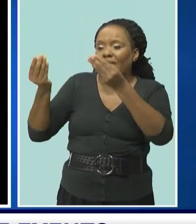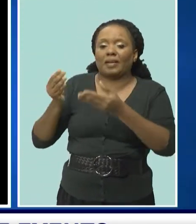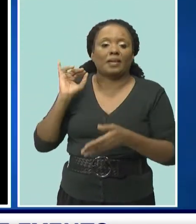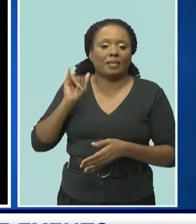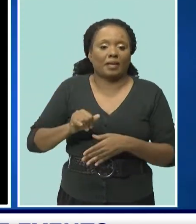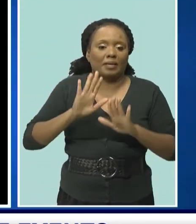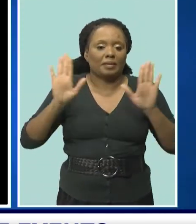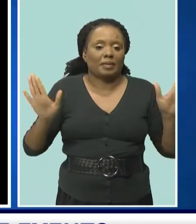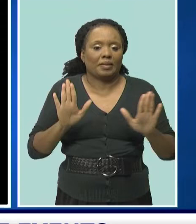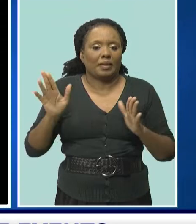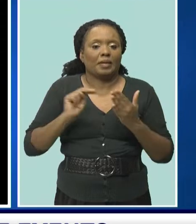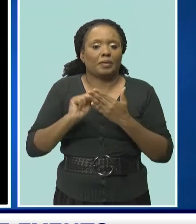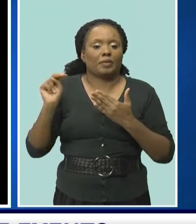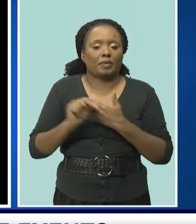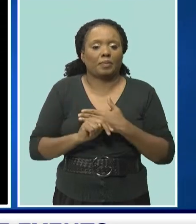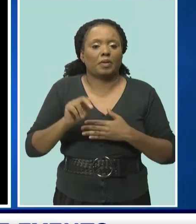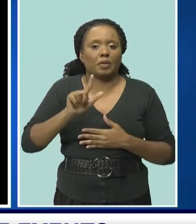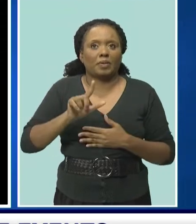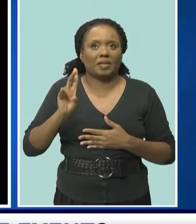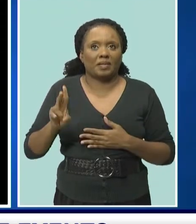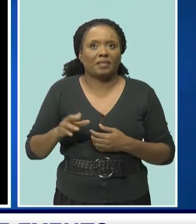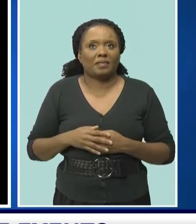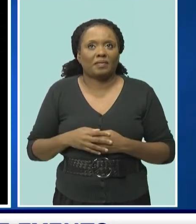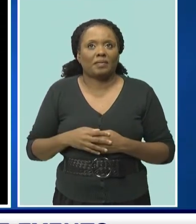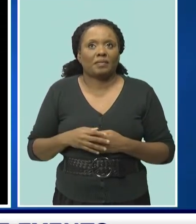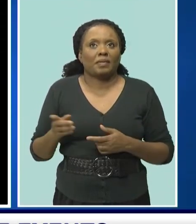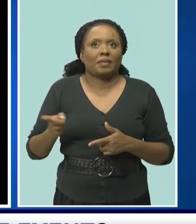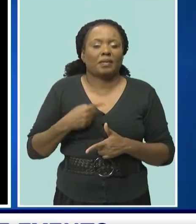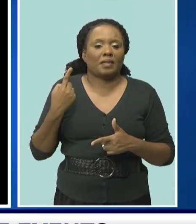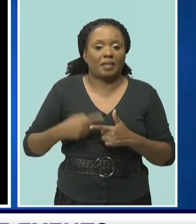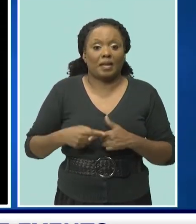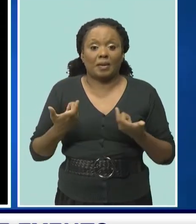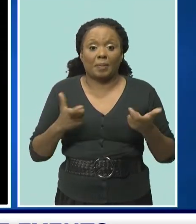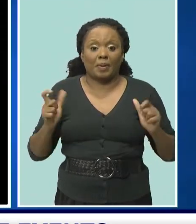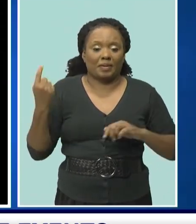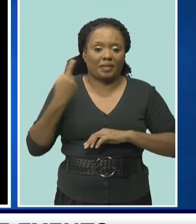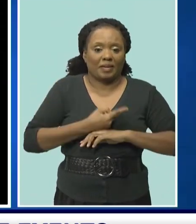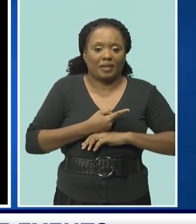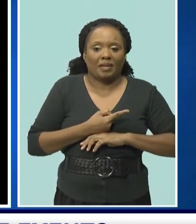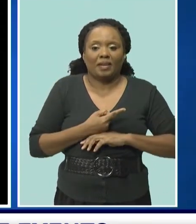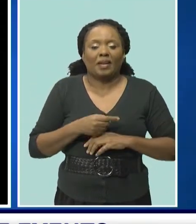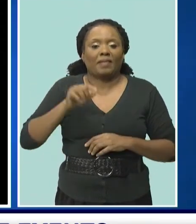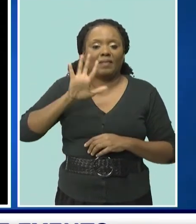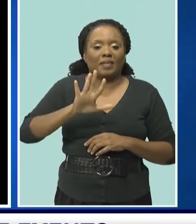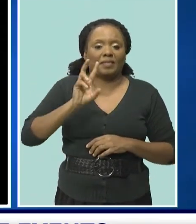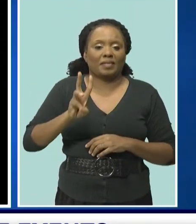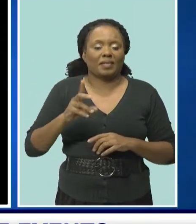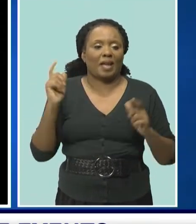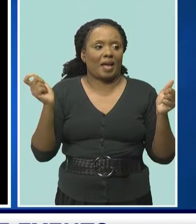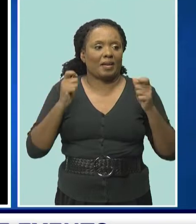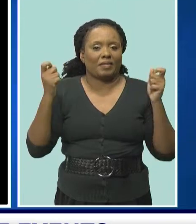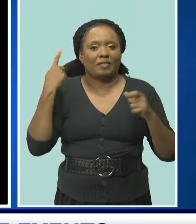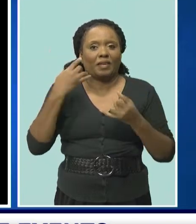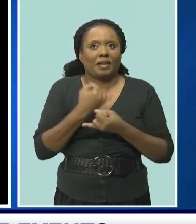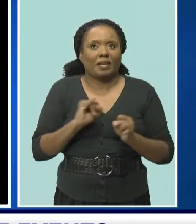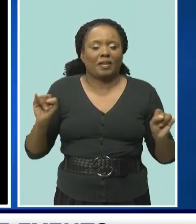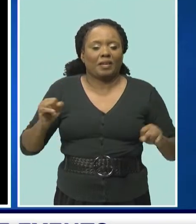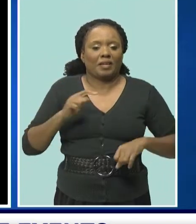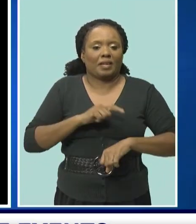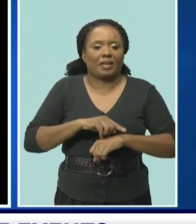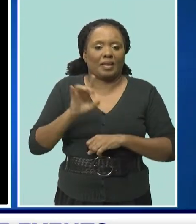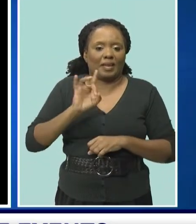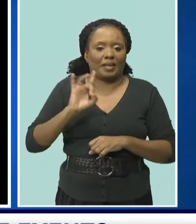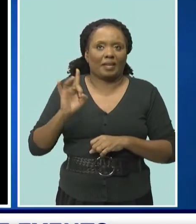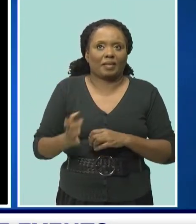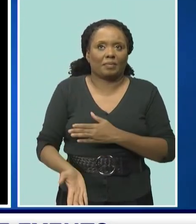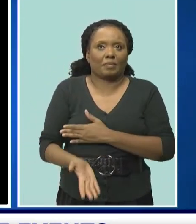the 27th. And then comes the big day, our 56th anniversary of independence. And from 8 o'clock in the morning, there will